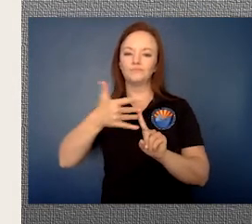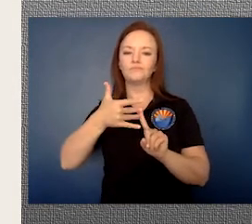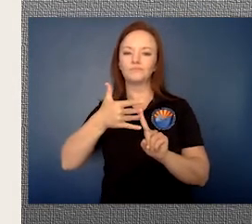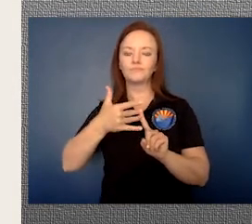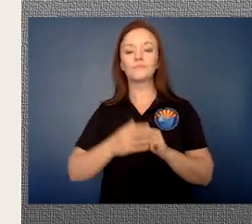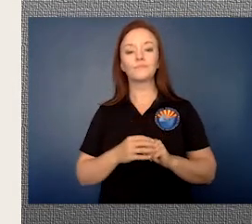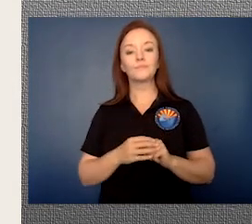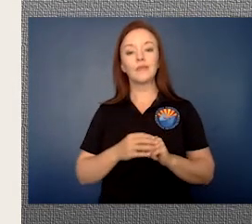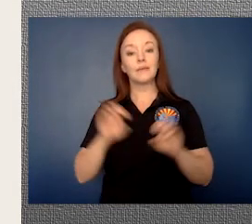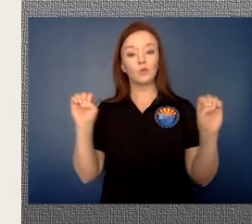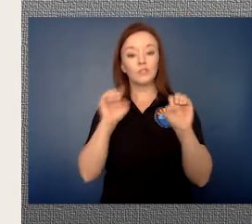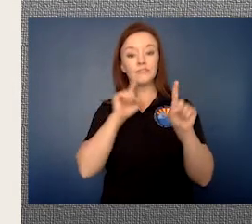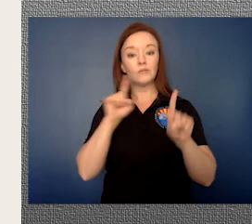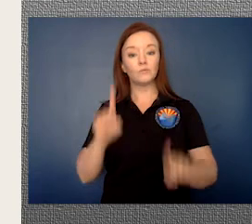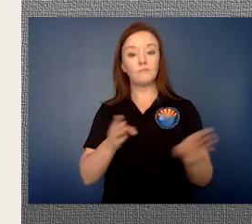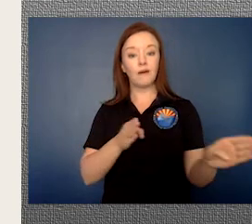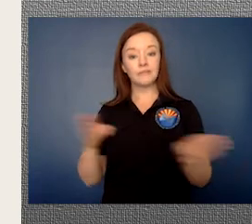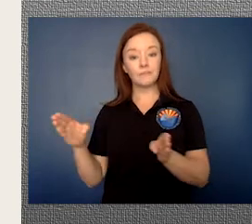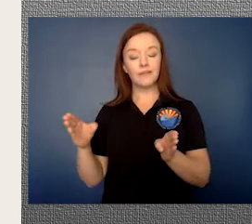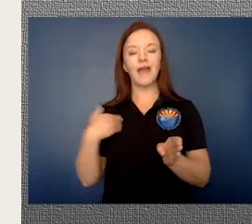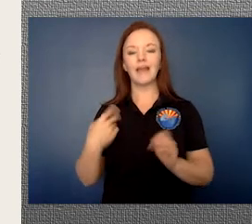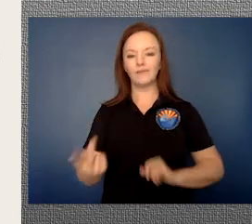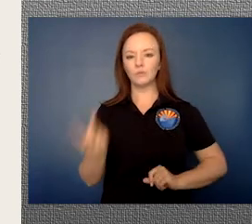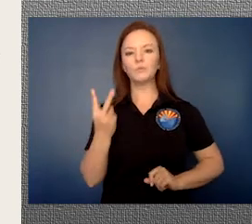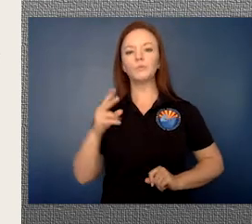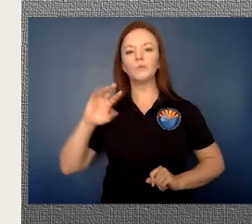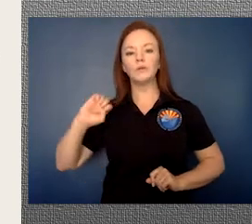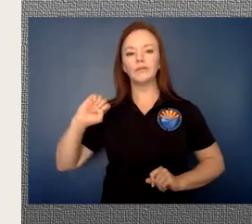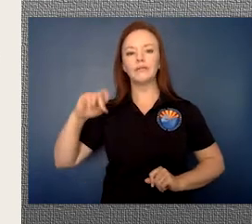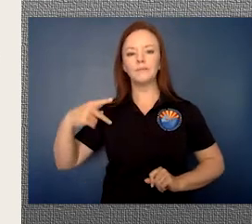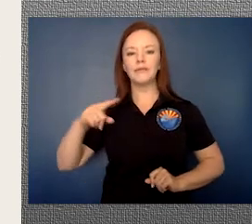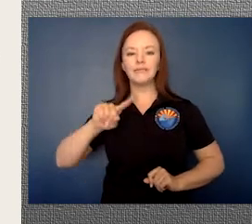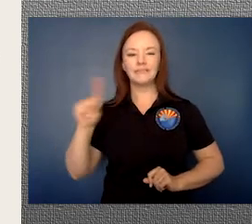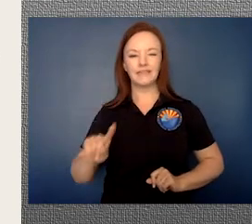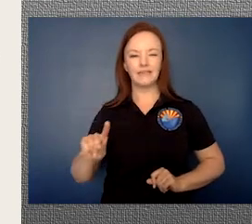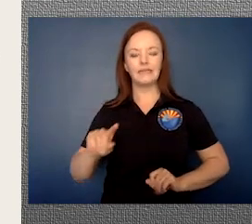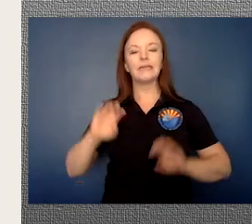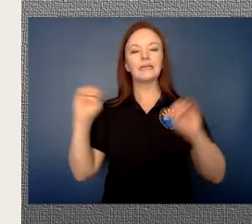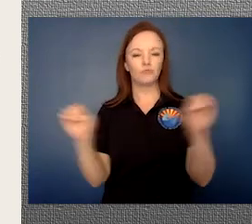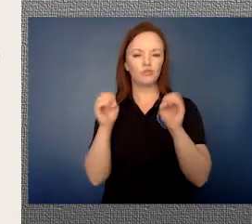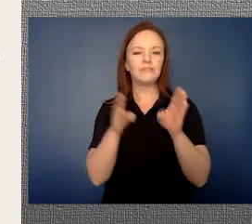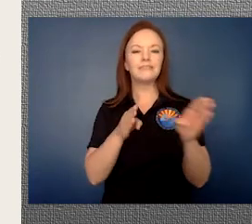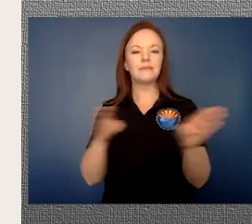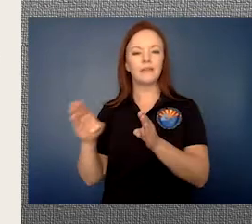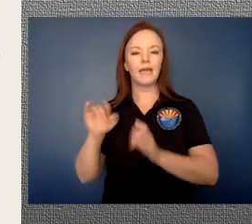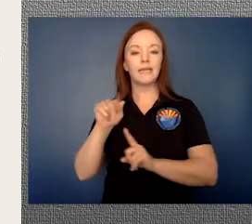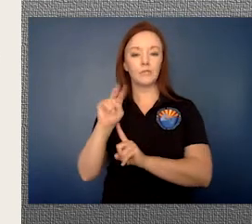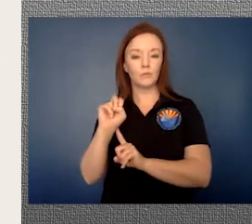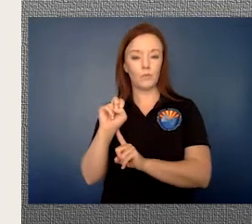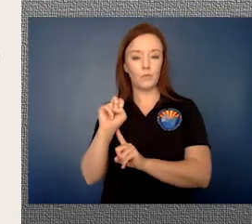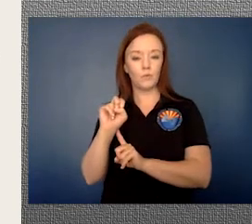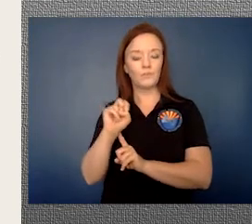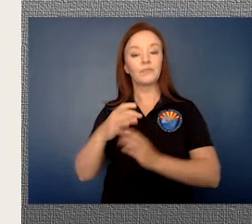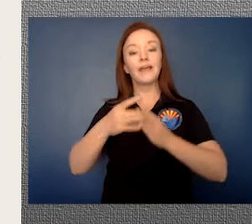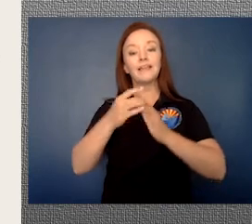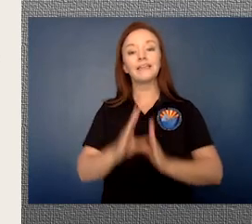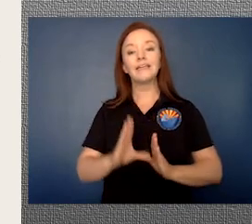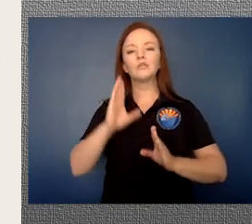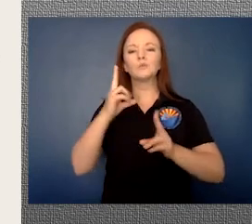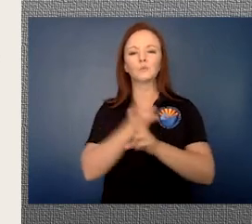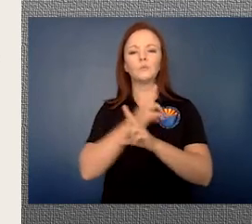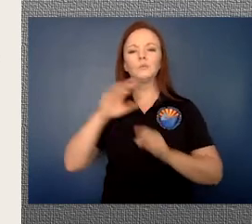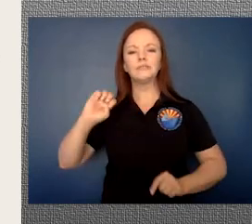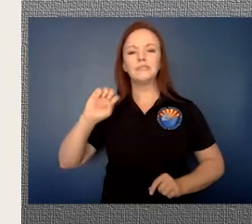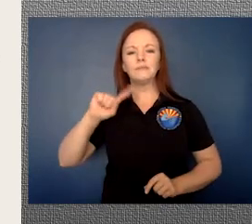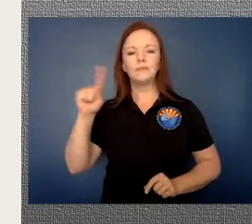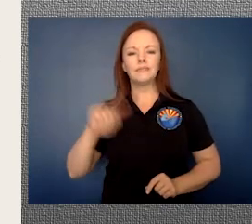Emergency Response Plan identifies 2 emergency planning zones, or EPZs, a term decision makers use to identify